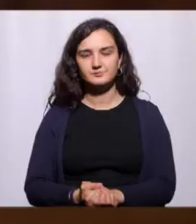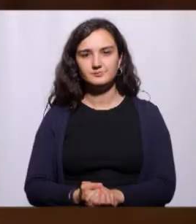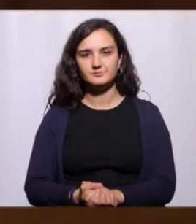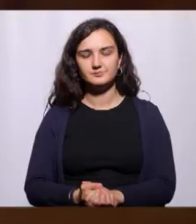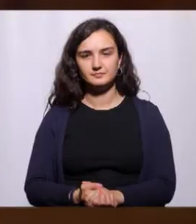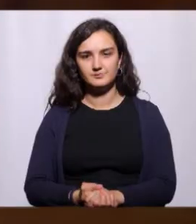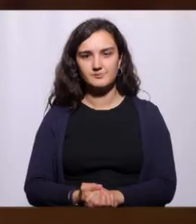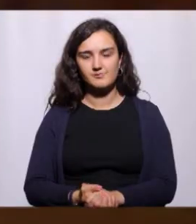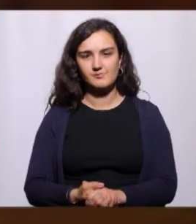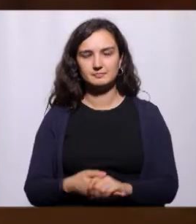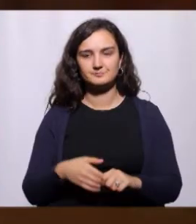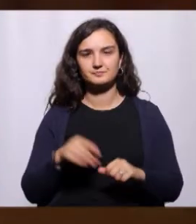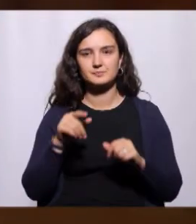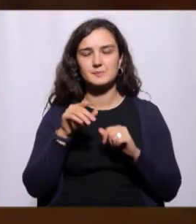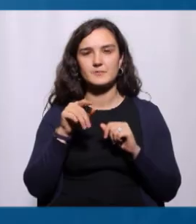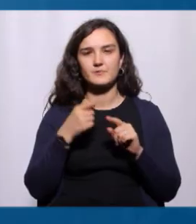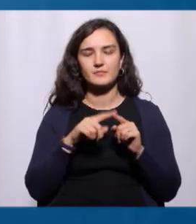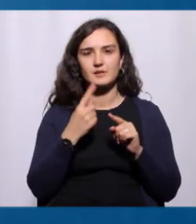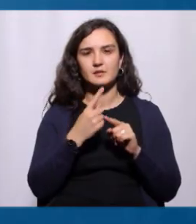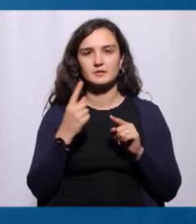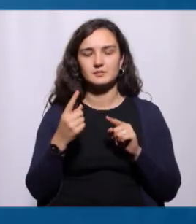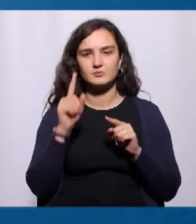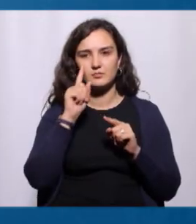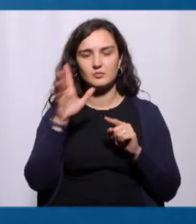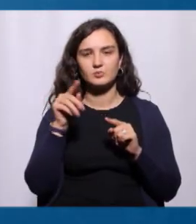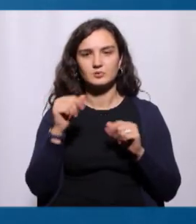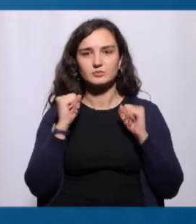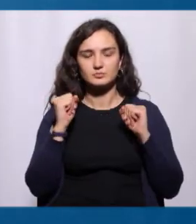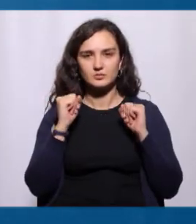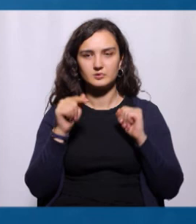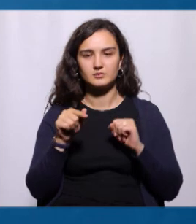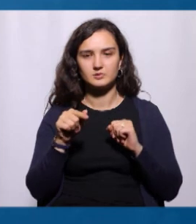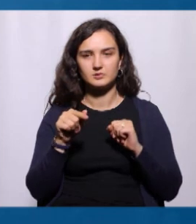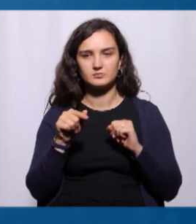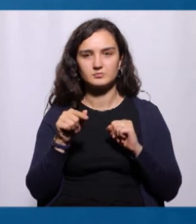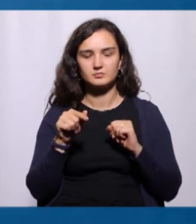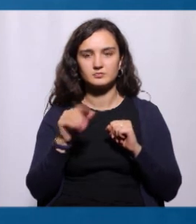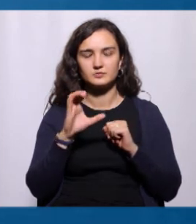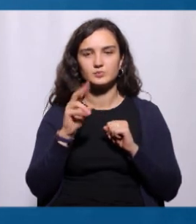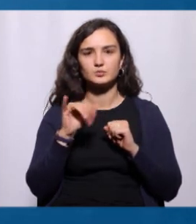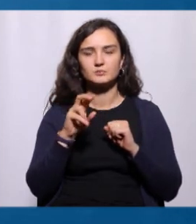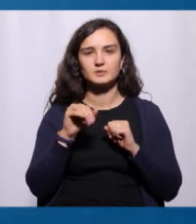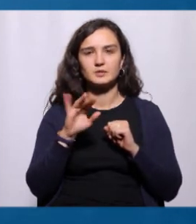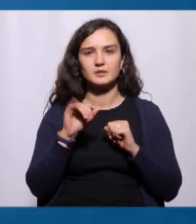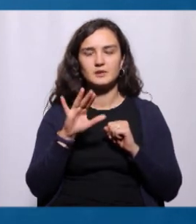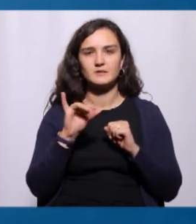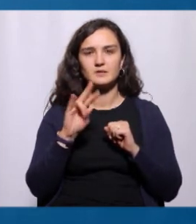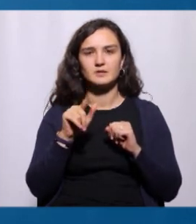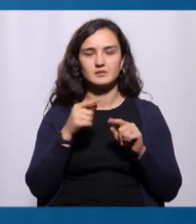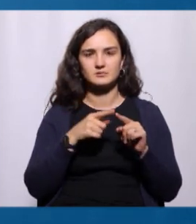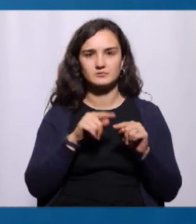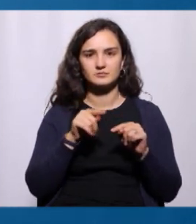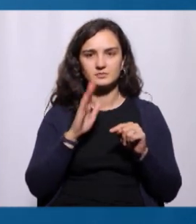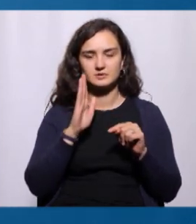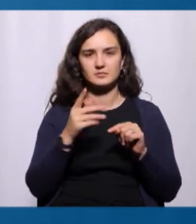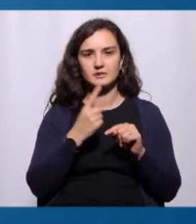Scuba diving be one of the most popular sports. Scuba diving is going to